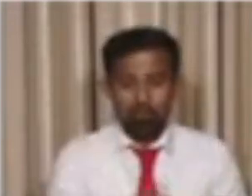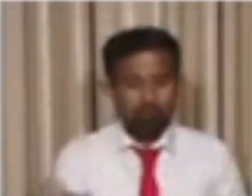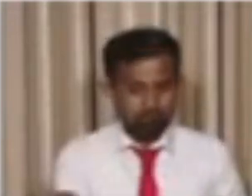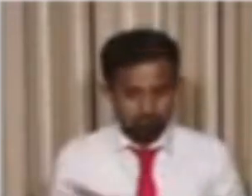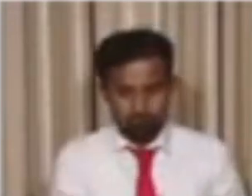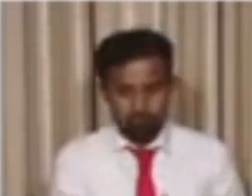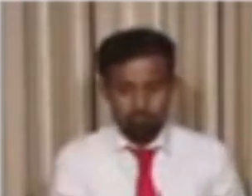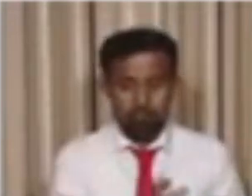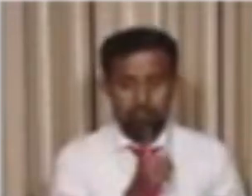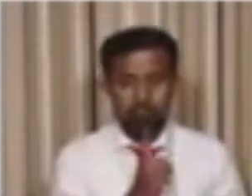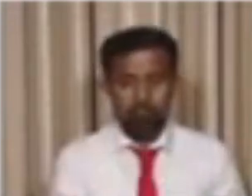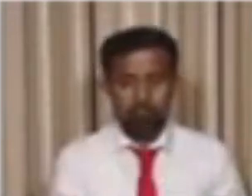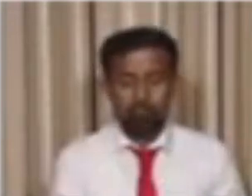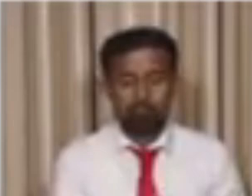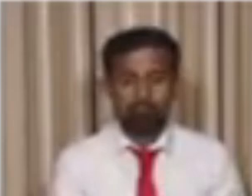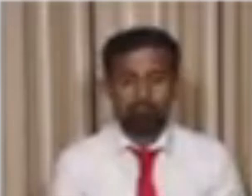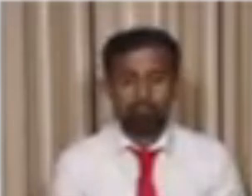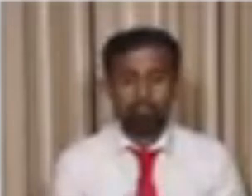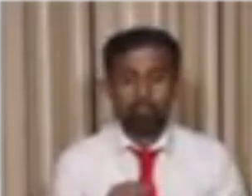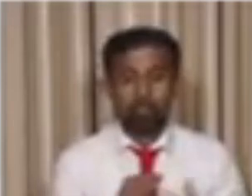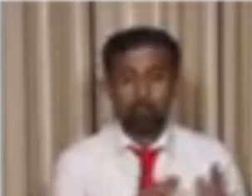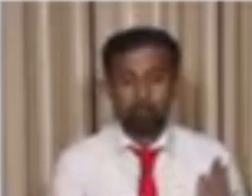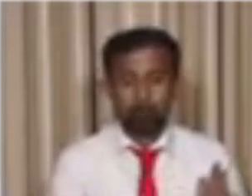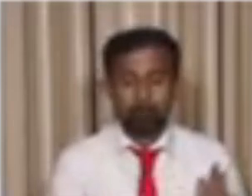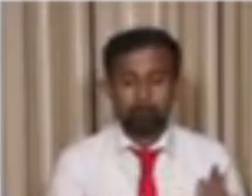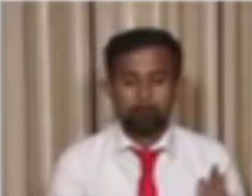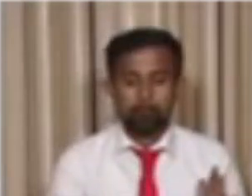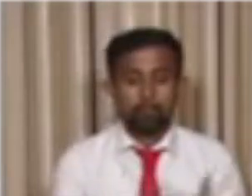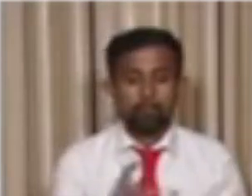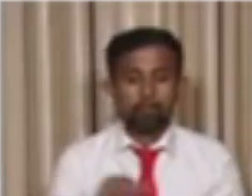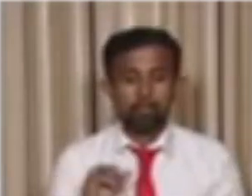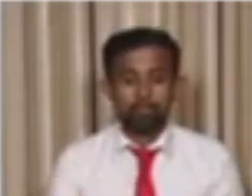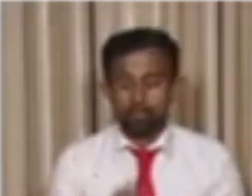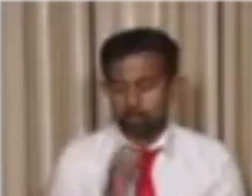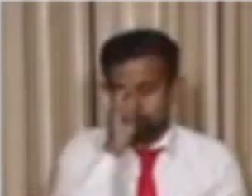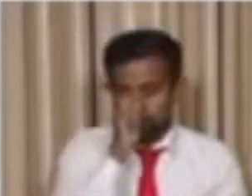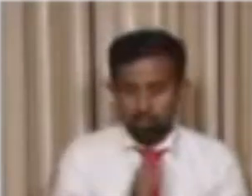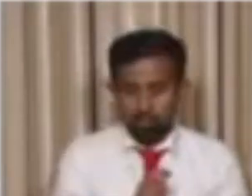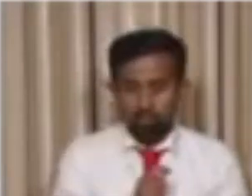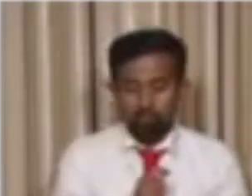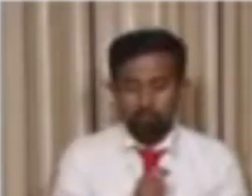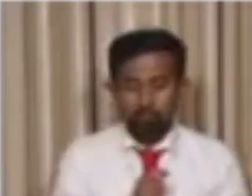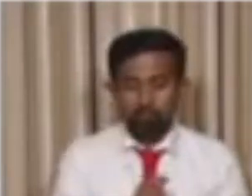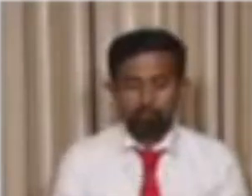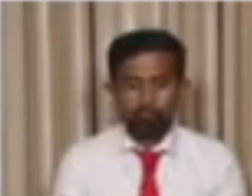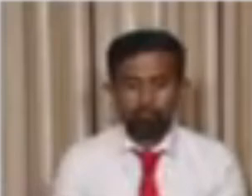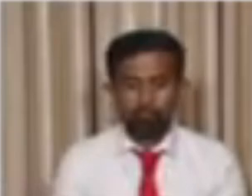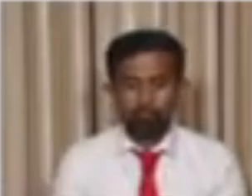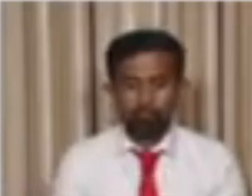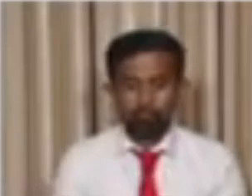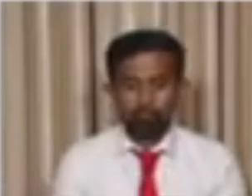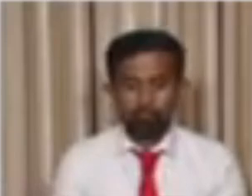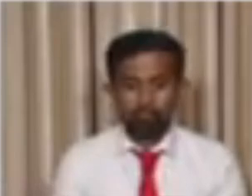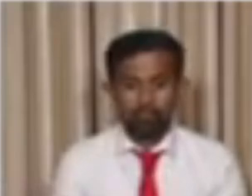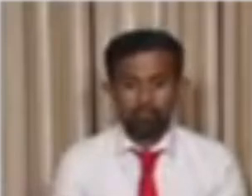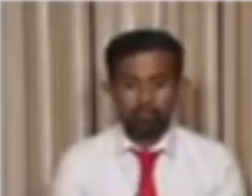Minister D.S. Sirisena agreed that whilst he will not repeal the Ceylon Citizenship Law, he will bring in a new law,